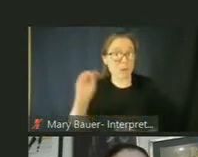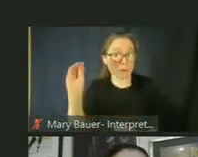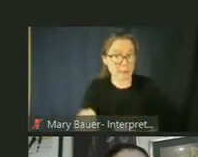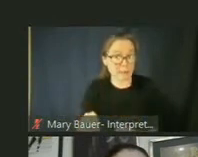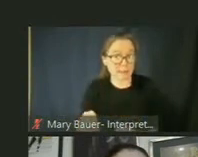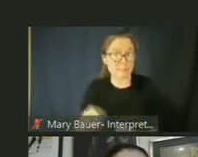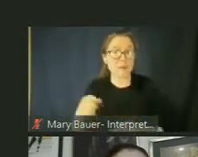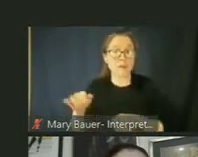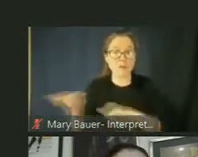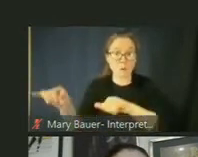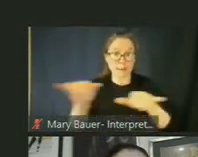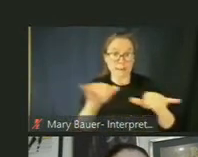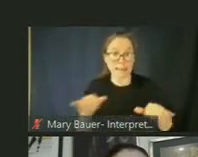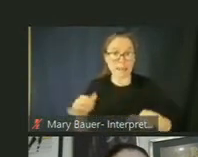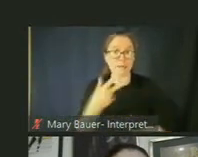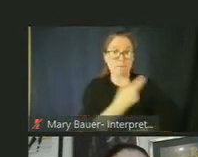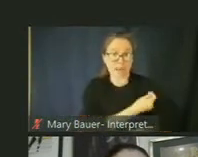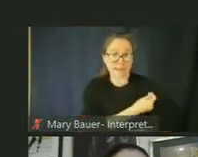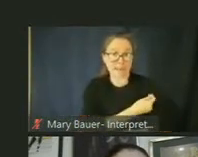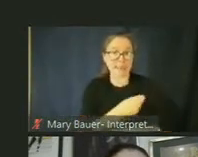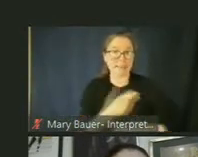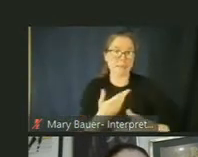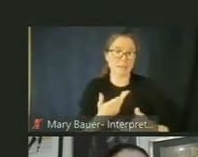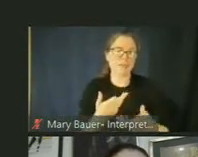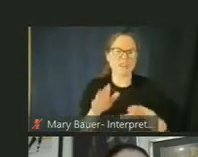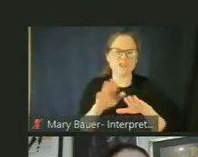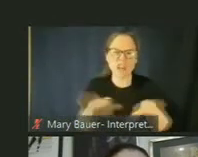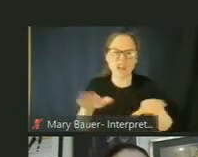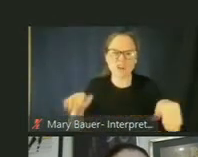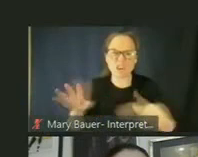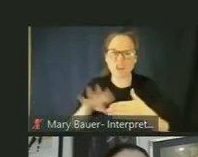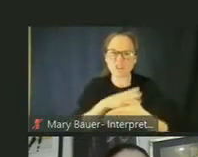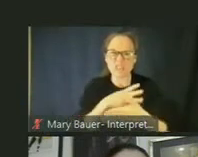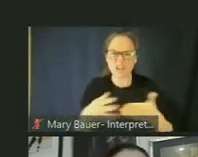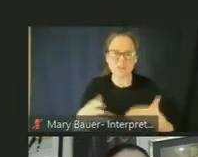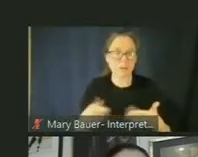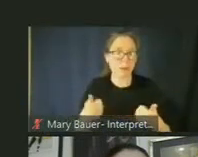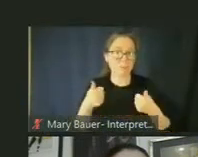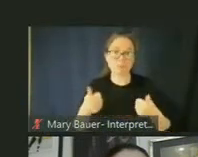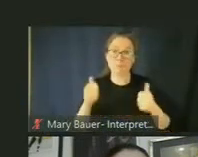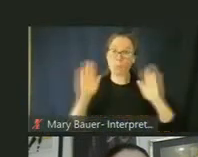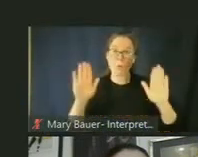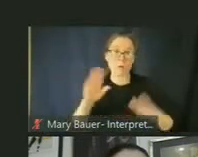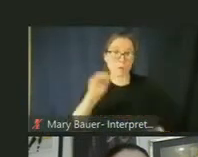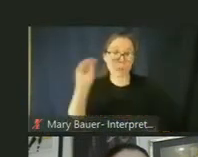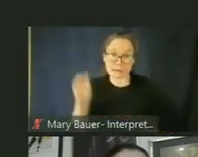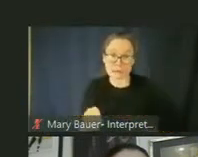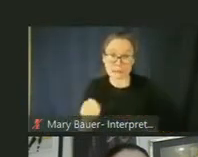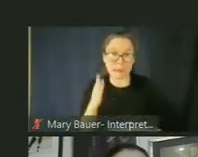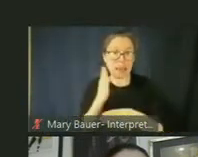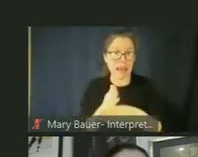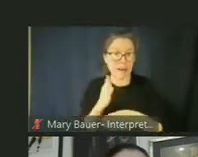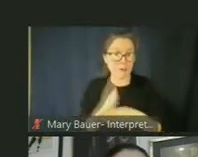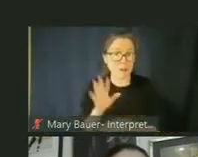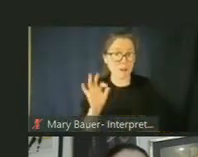we have issued in the childhood vaccination schedule, that is excellent. Our average flu vaccine that we get every